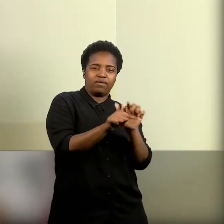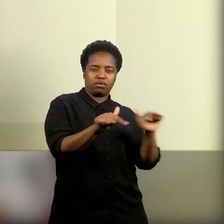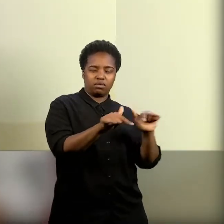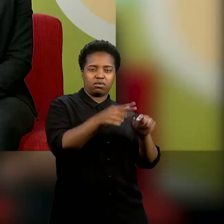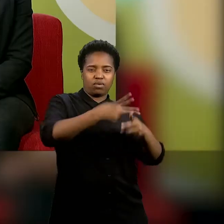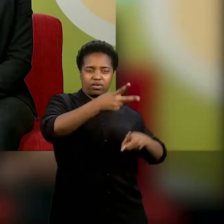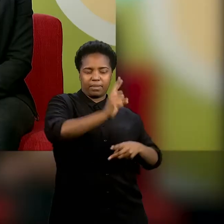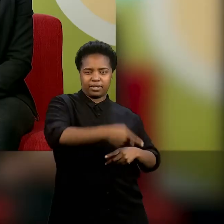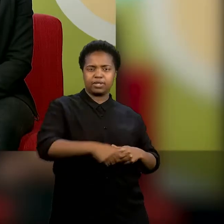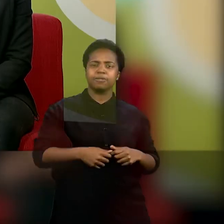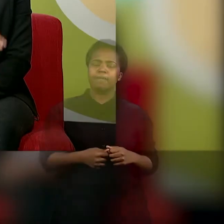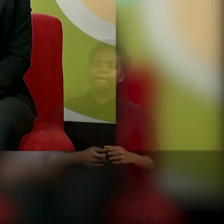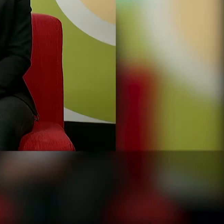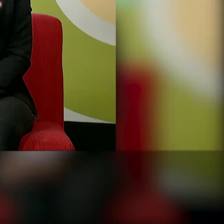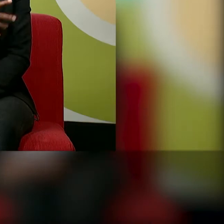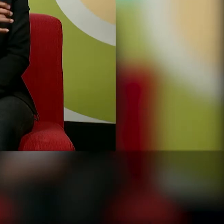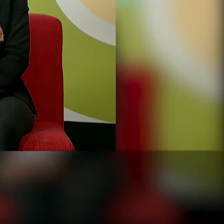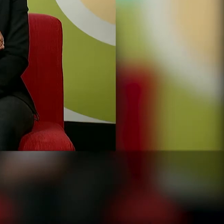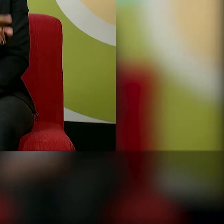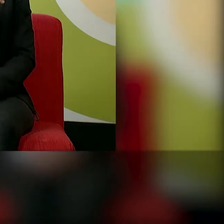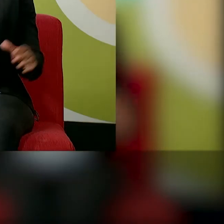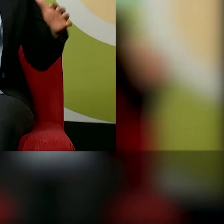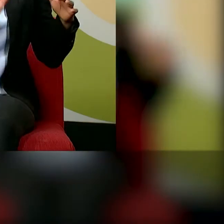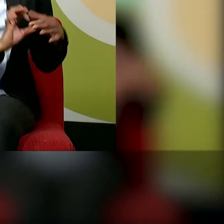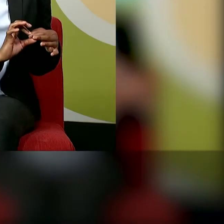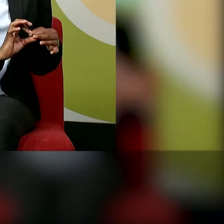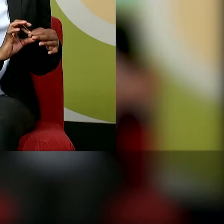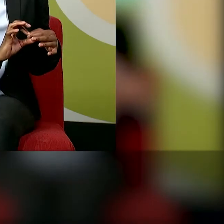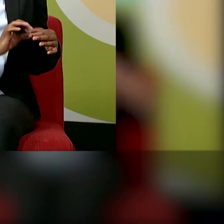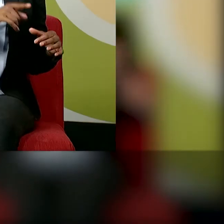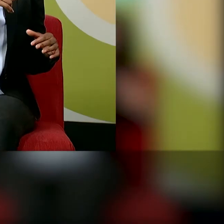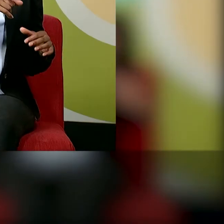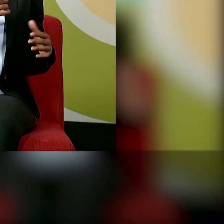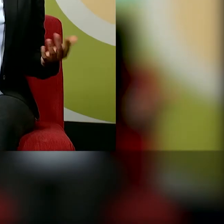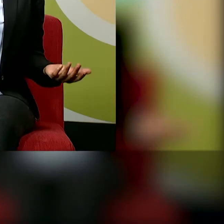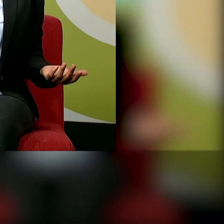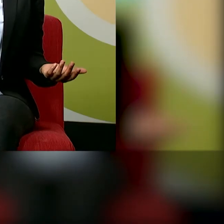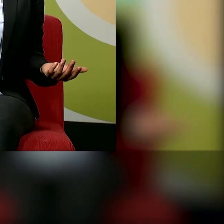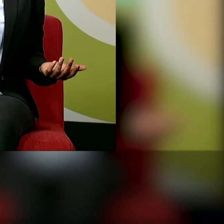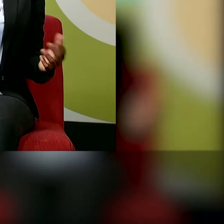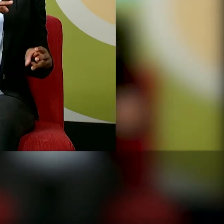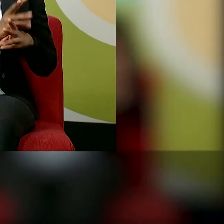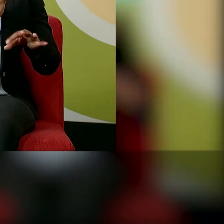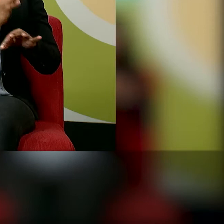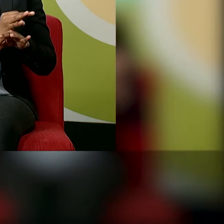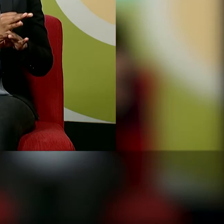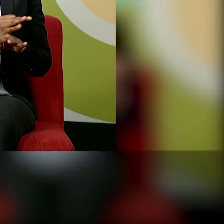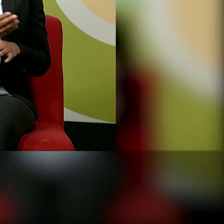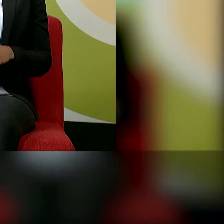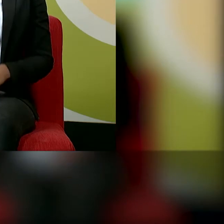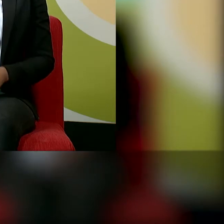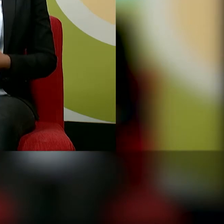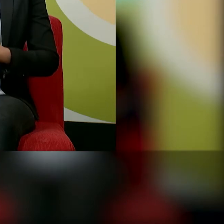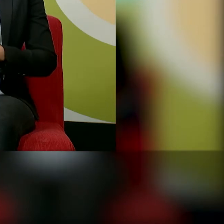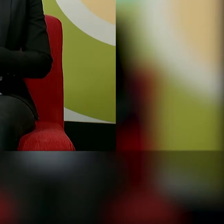language. And as Batuba Kuntlum, Luna, what do you think as Batswadi, hangwana asha